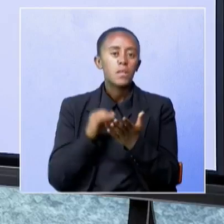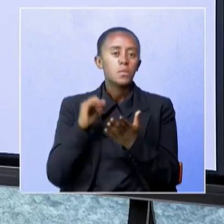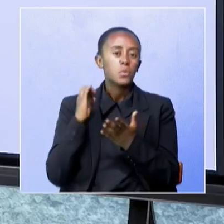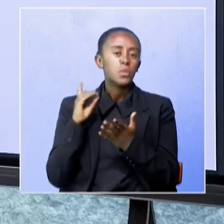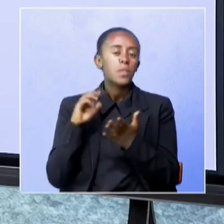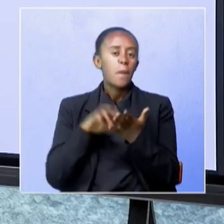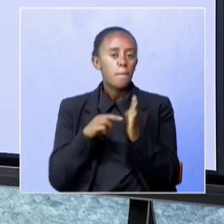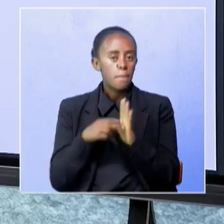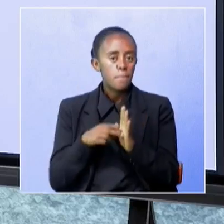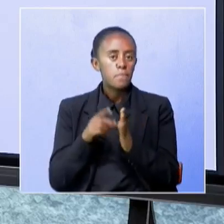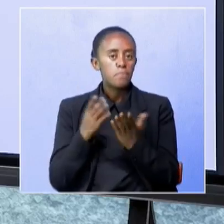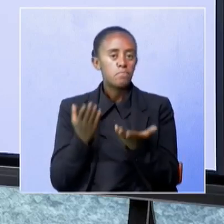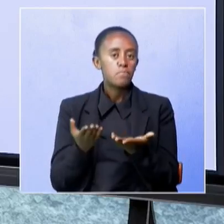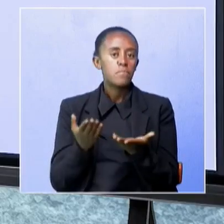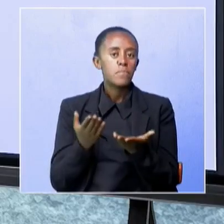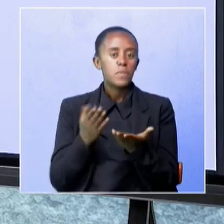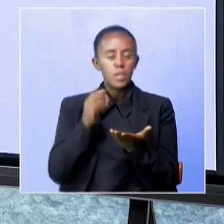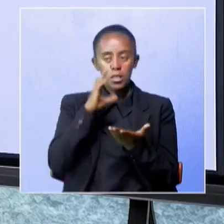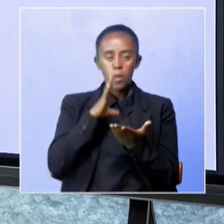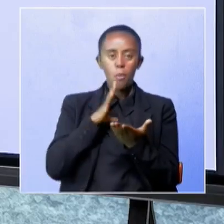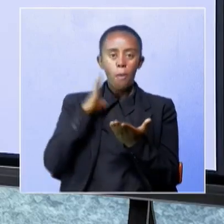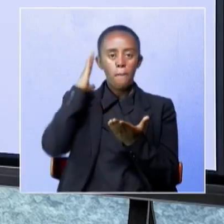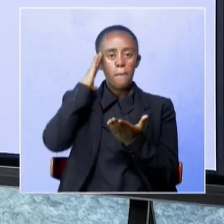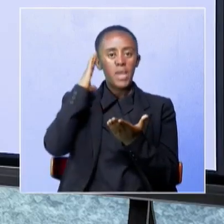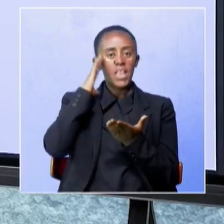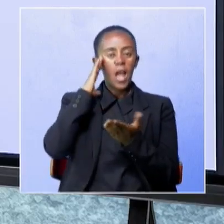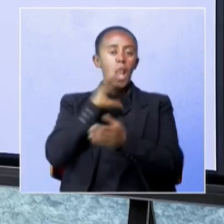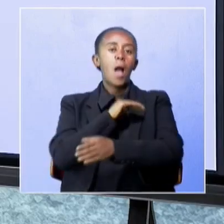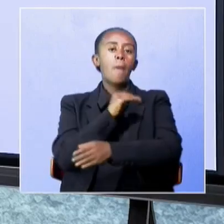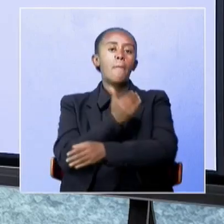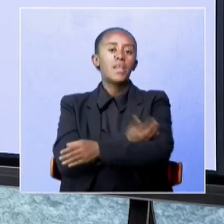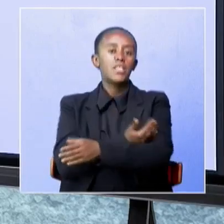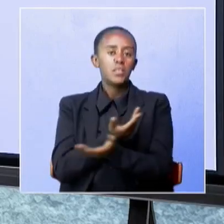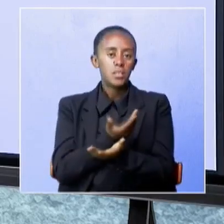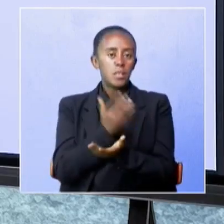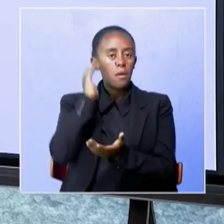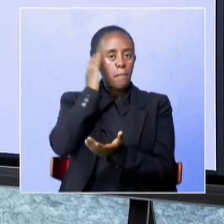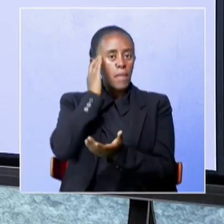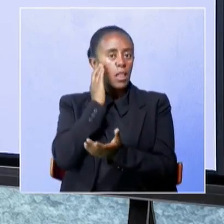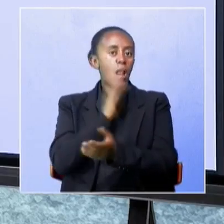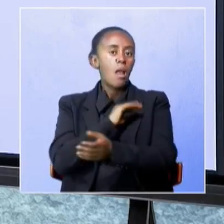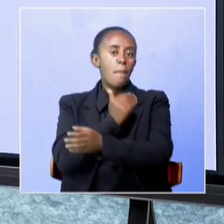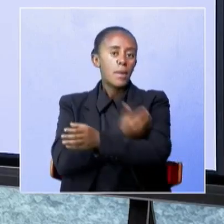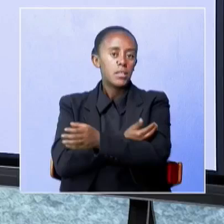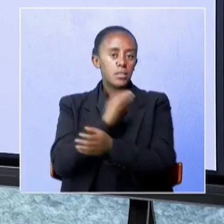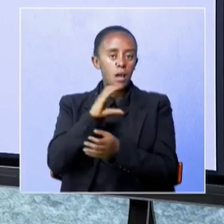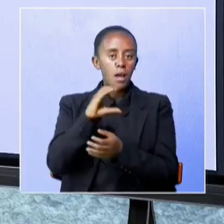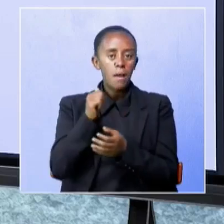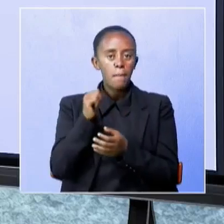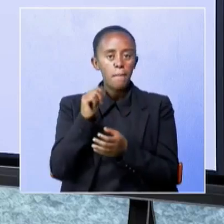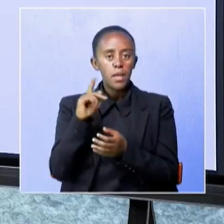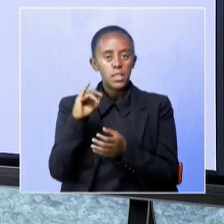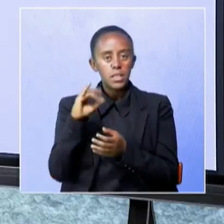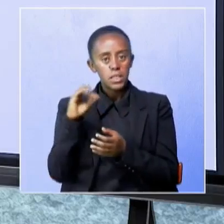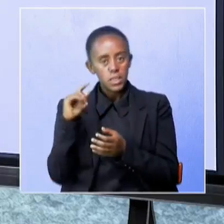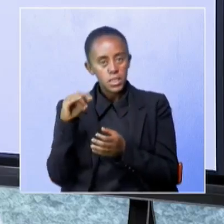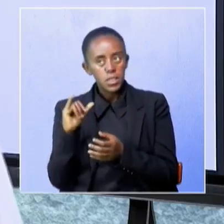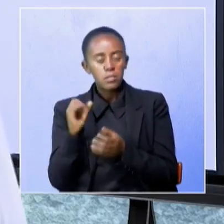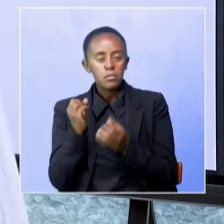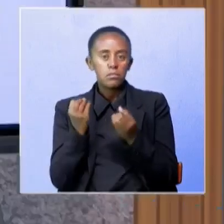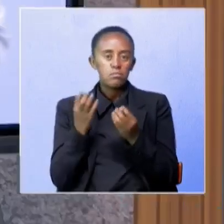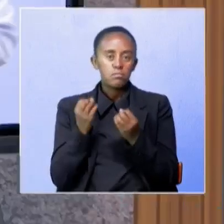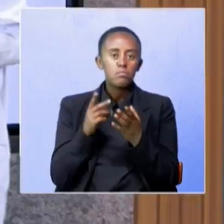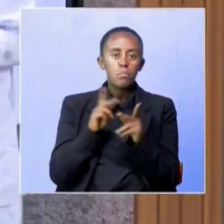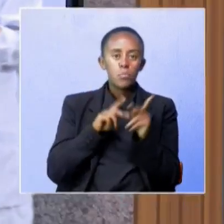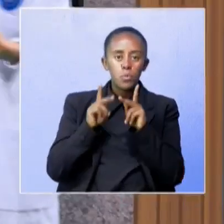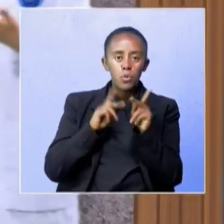in someone's mental capacity, okay? Mental capacity. There are people who we say,